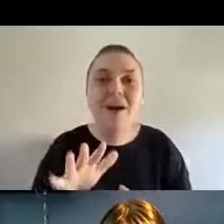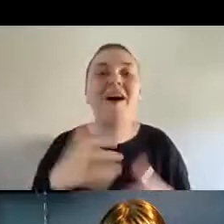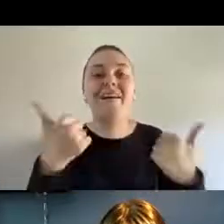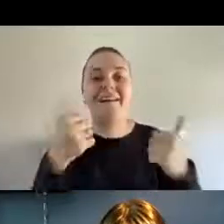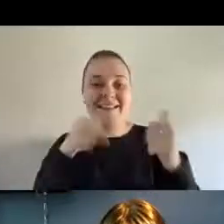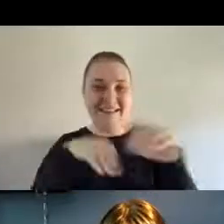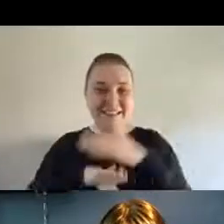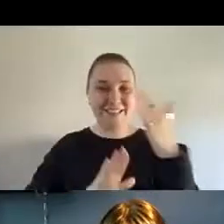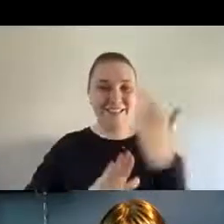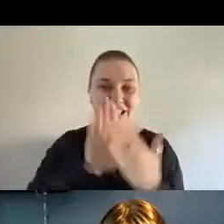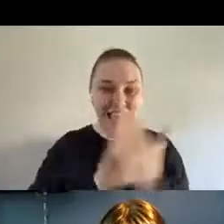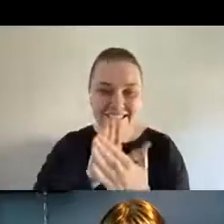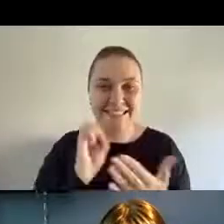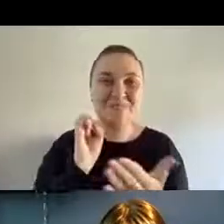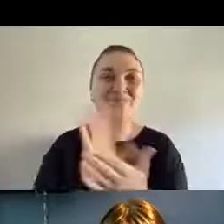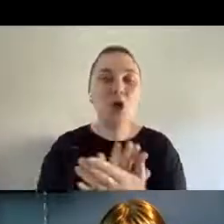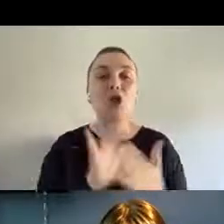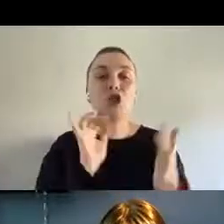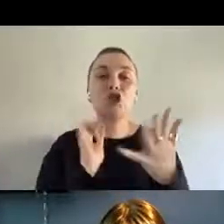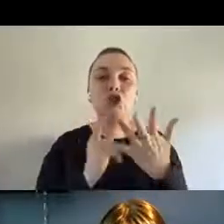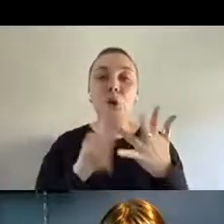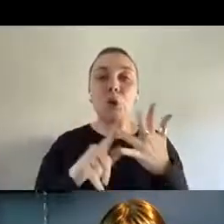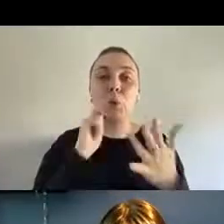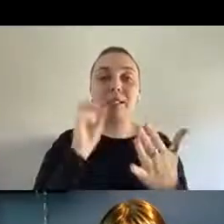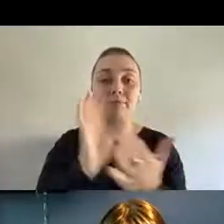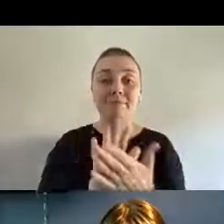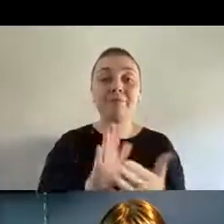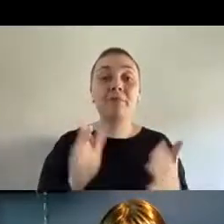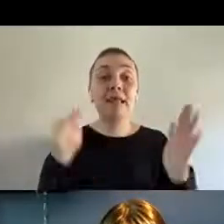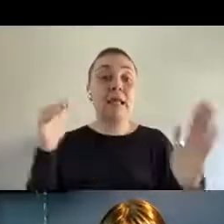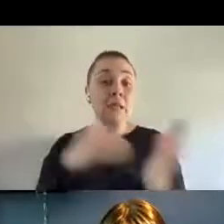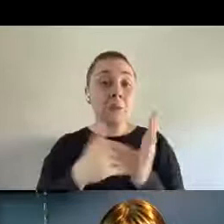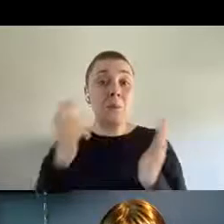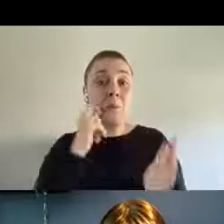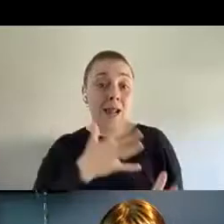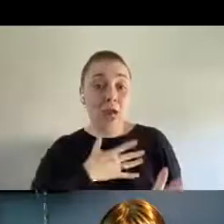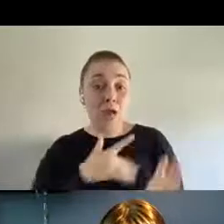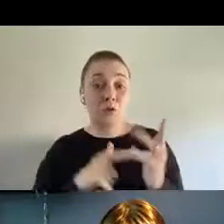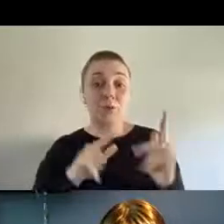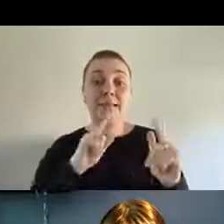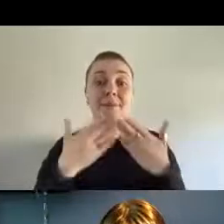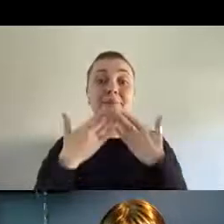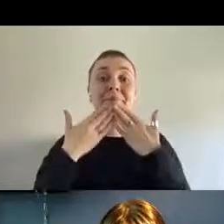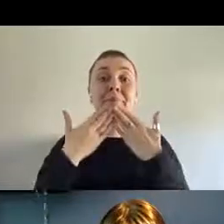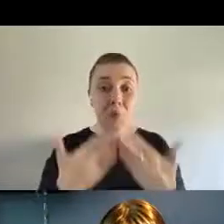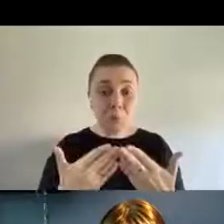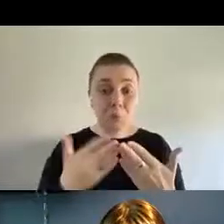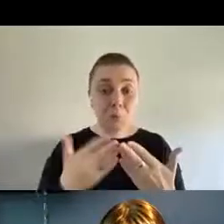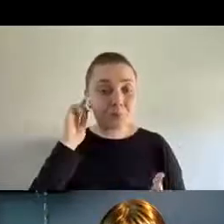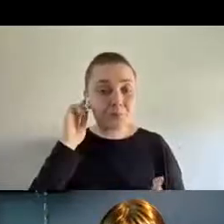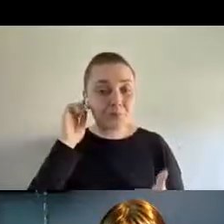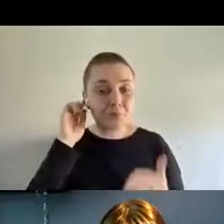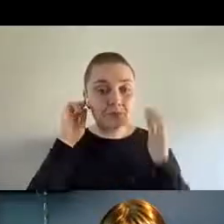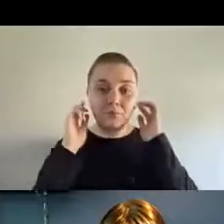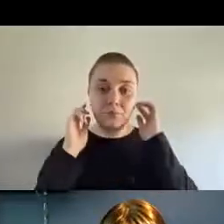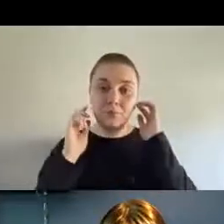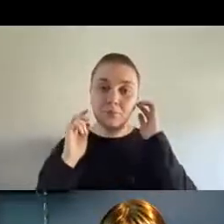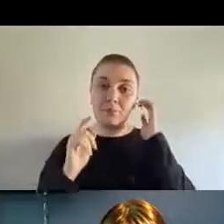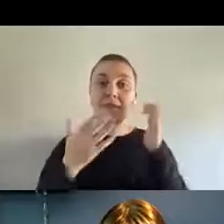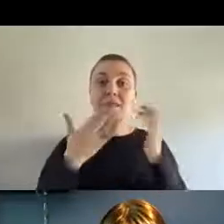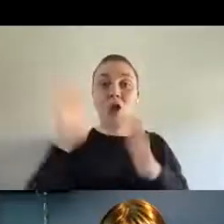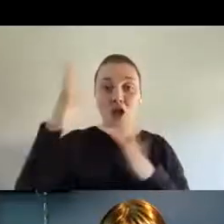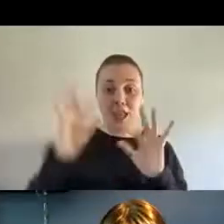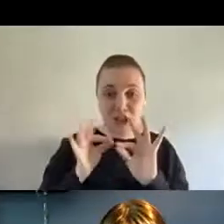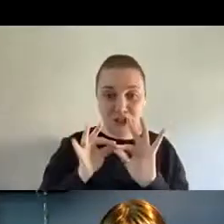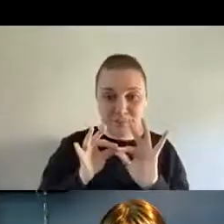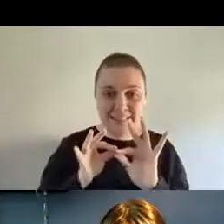there. So that will be up for you. So I would like to thank I'd like to thank our Auslan interpreters, and I